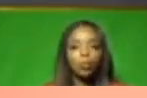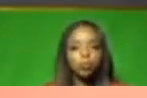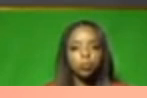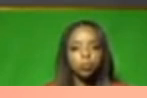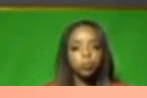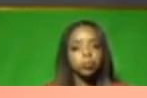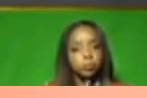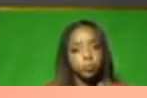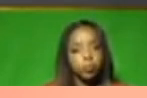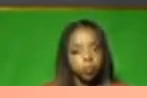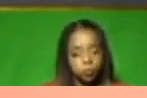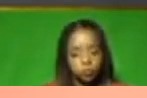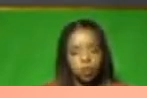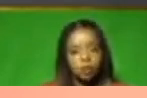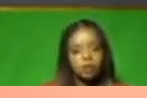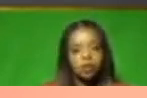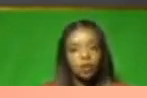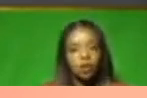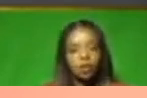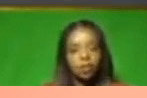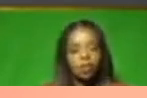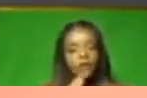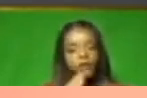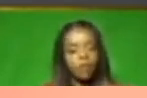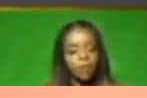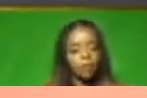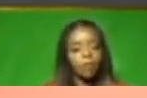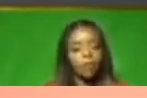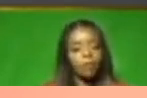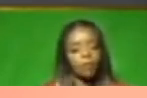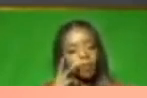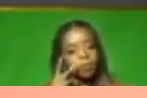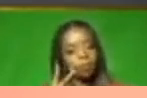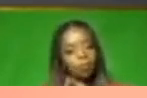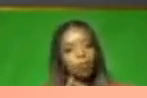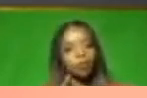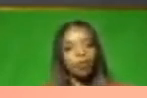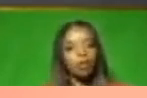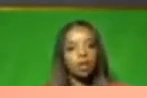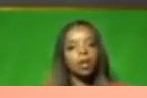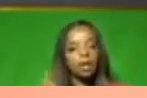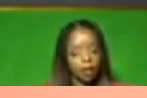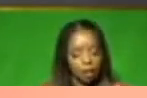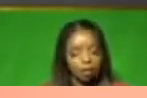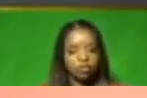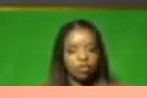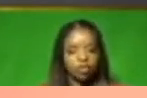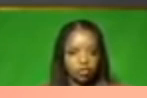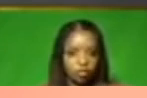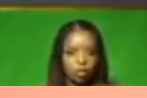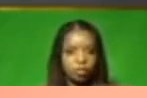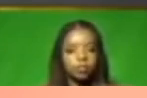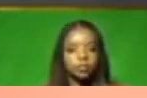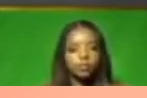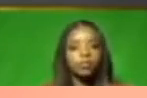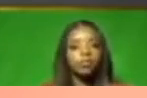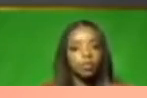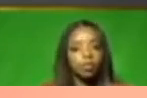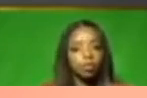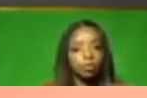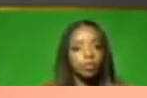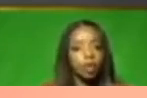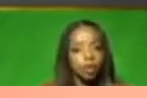action. Our job is to deliver on the commitments that we have made as the government of national